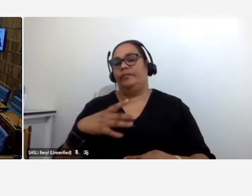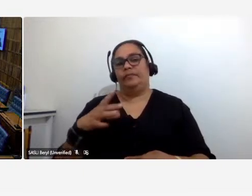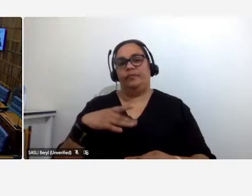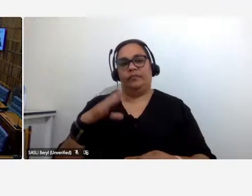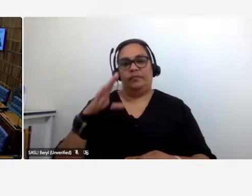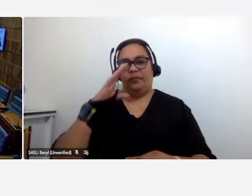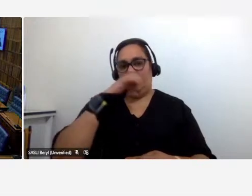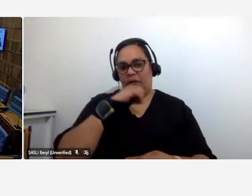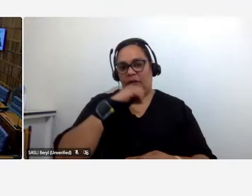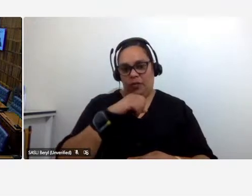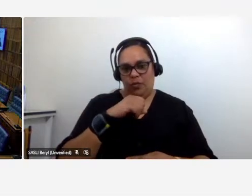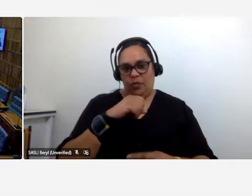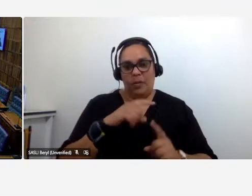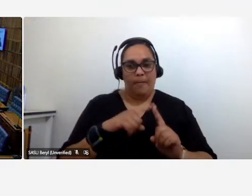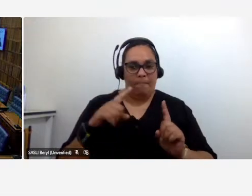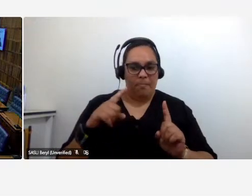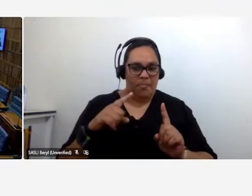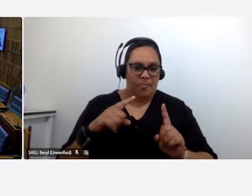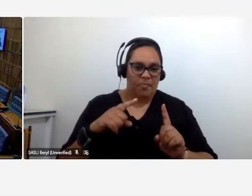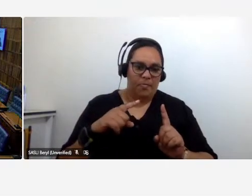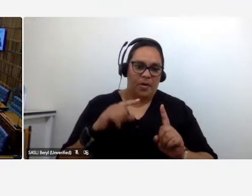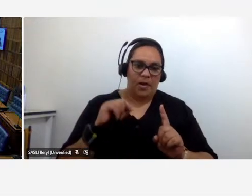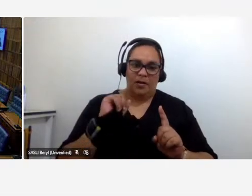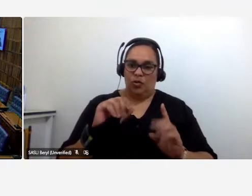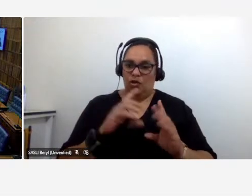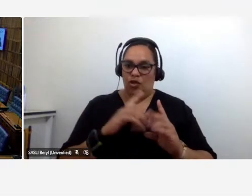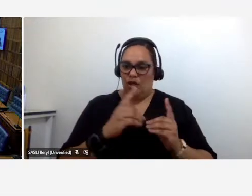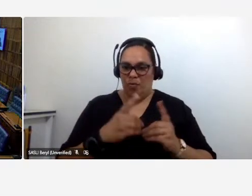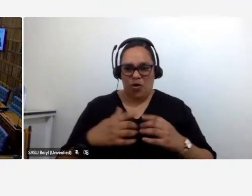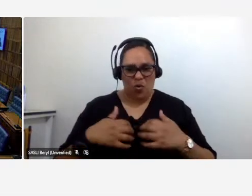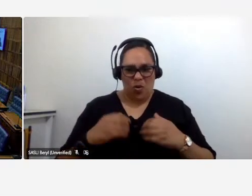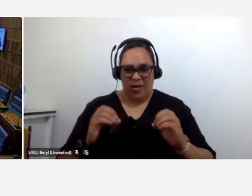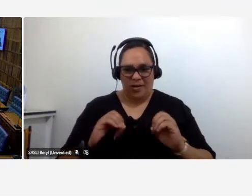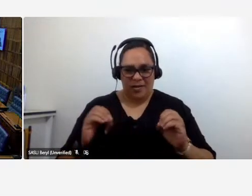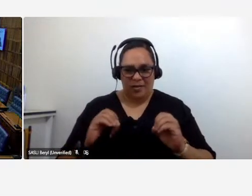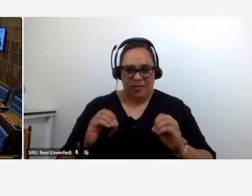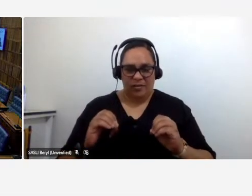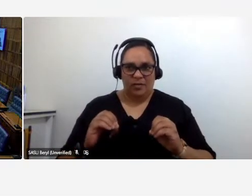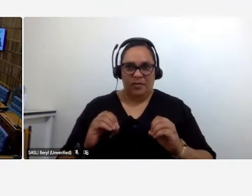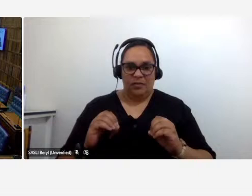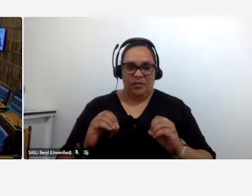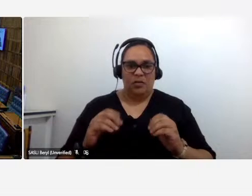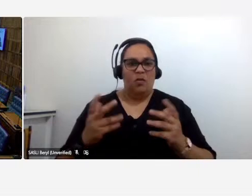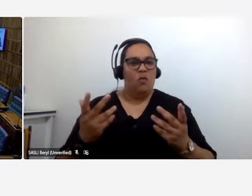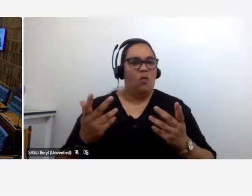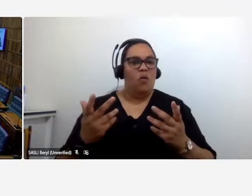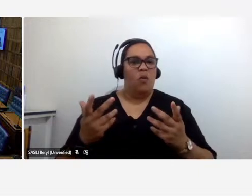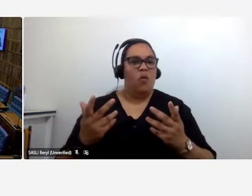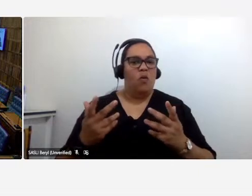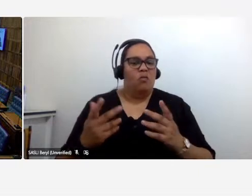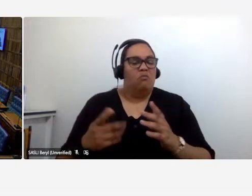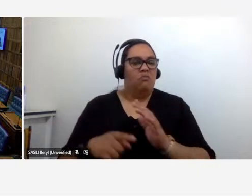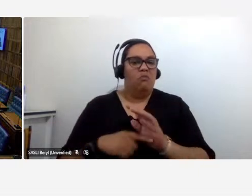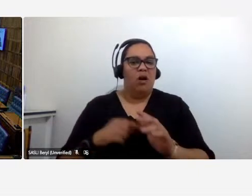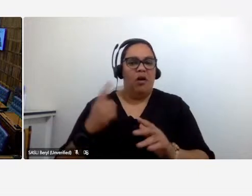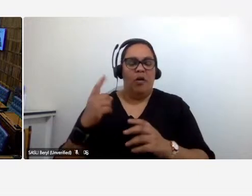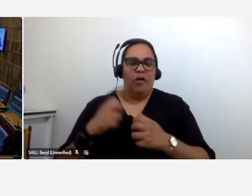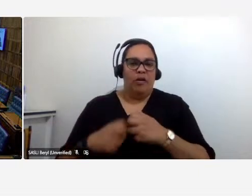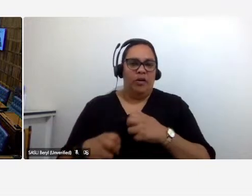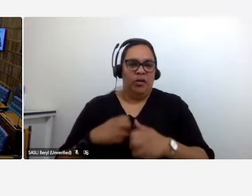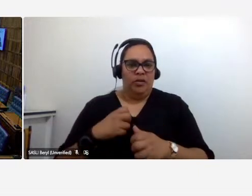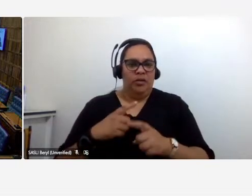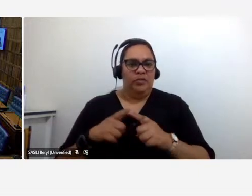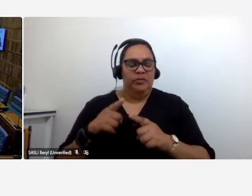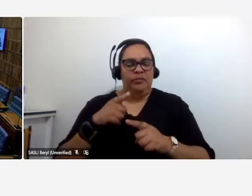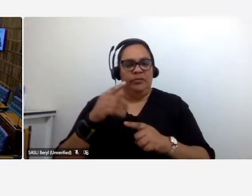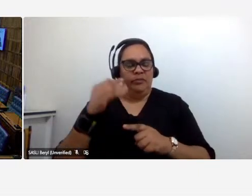but is the department not worried about that? Or -1 problem? And you